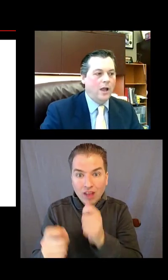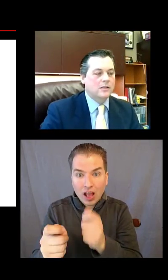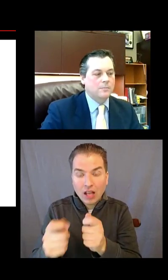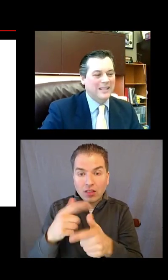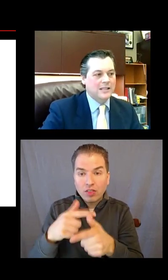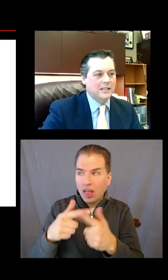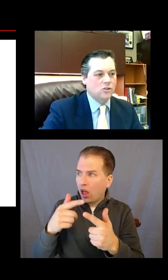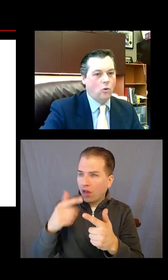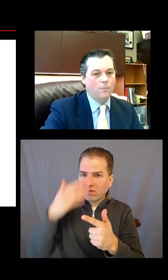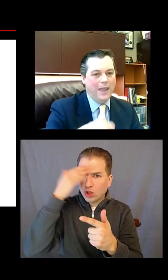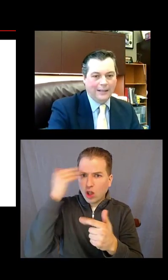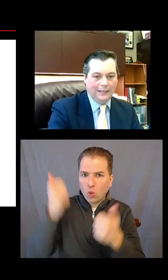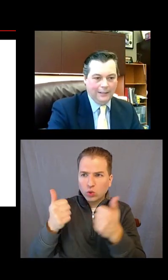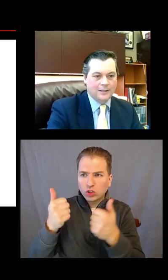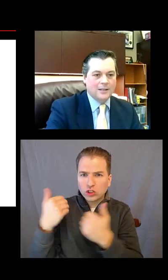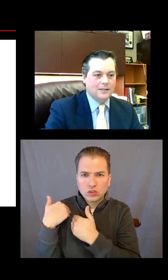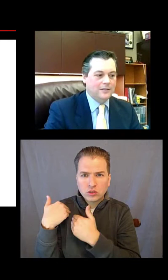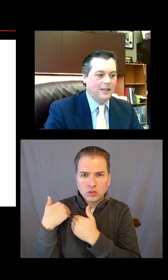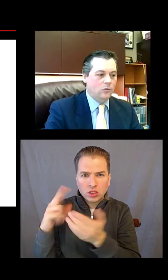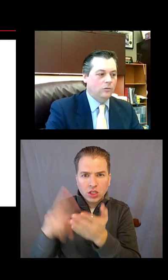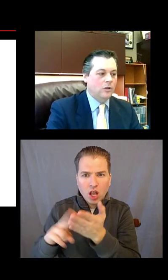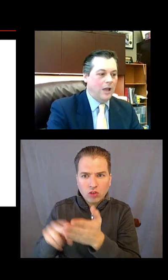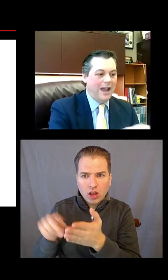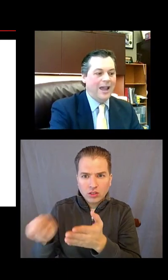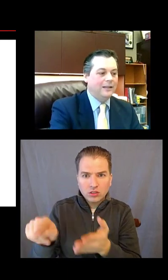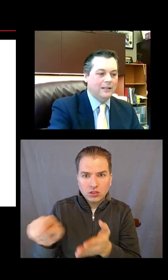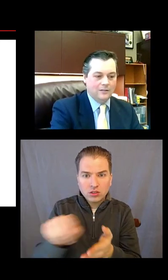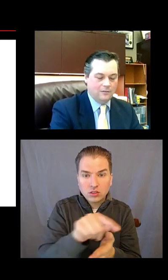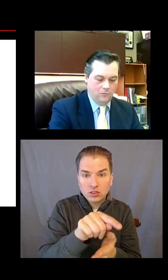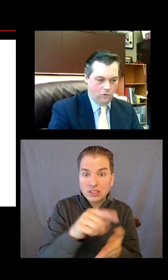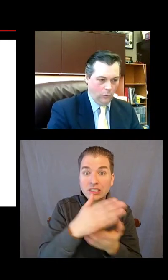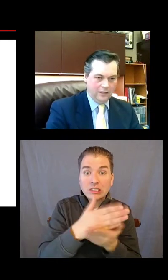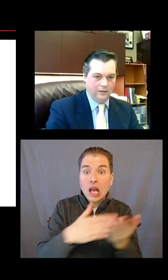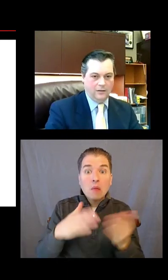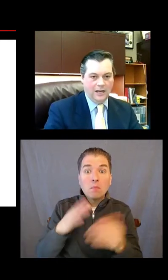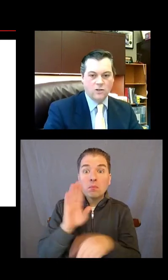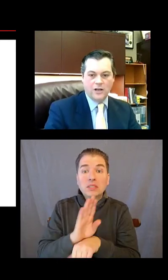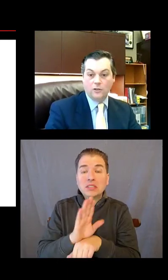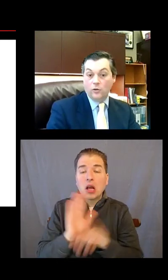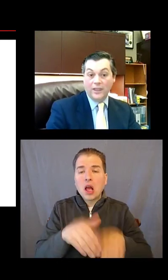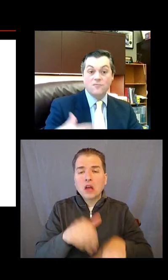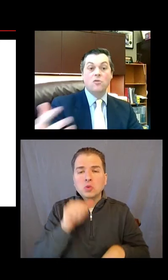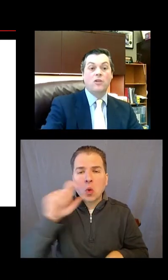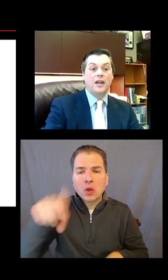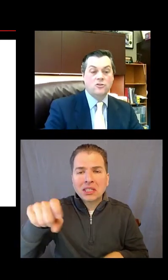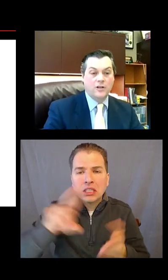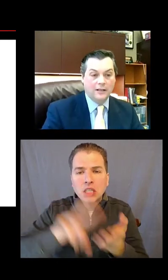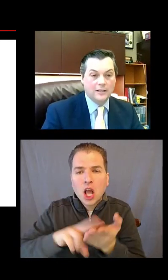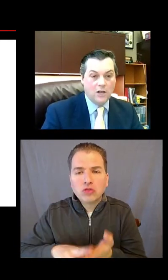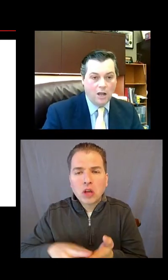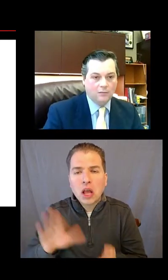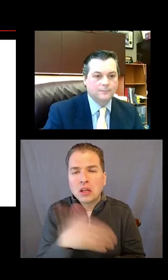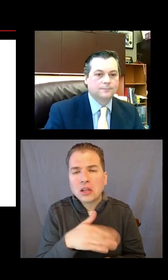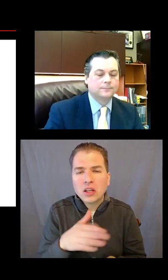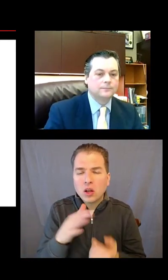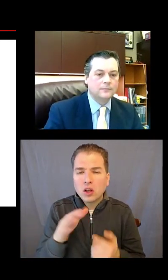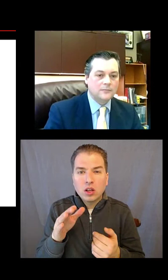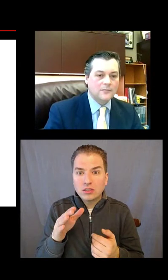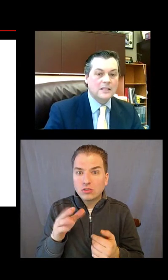they will want business so badly that they will highly tweak their contract, or they have no contracts at